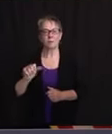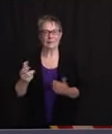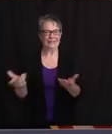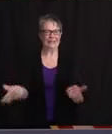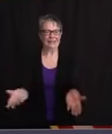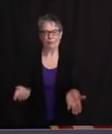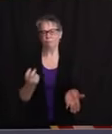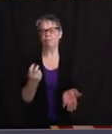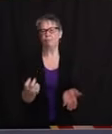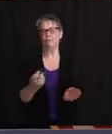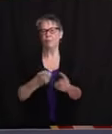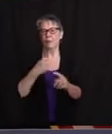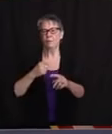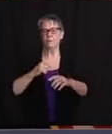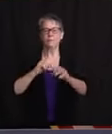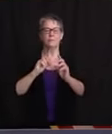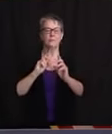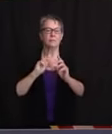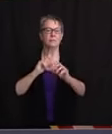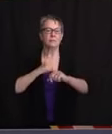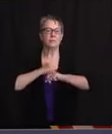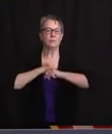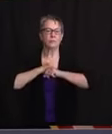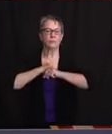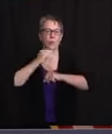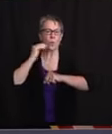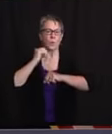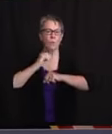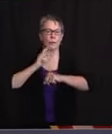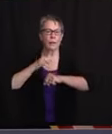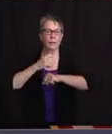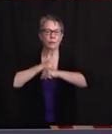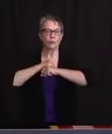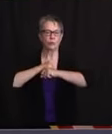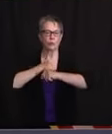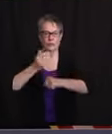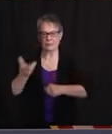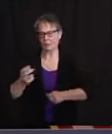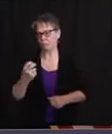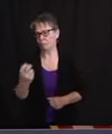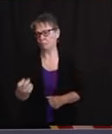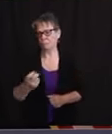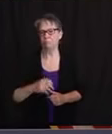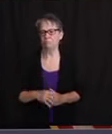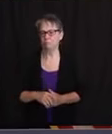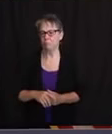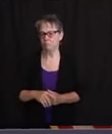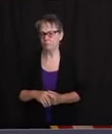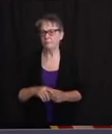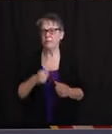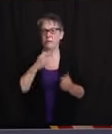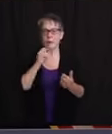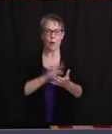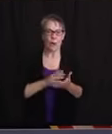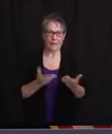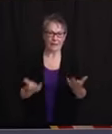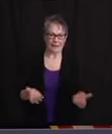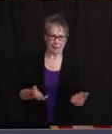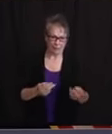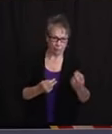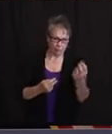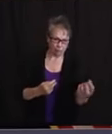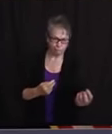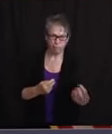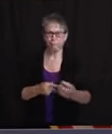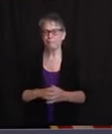Chief Counsel Matt Platkin will join us shortly, and Martell, your batting average for being here is as high as